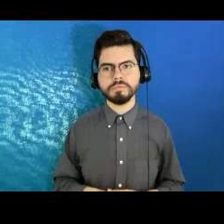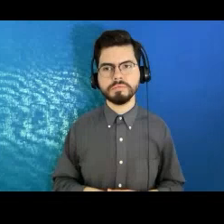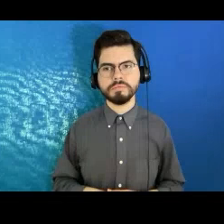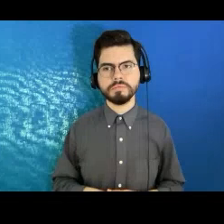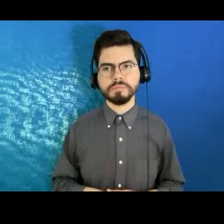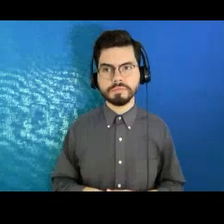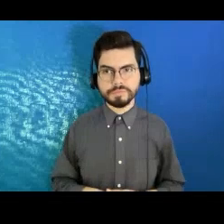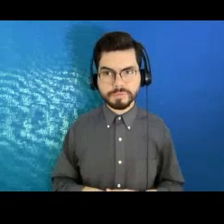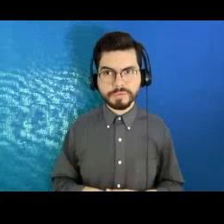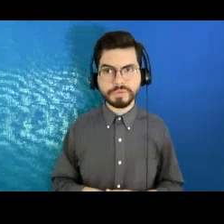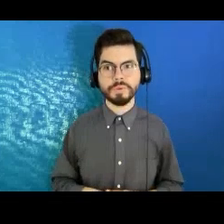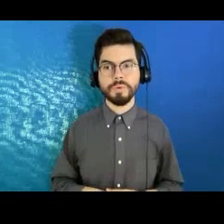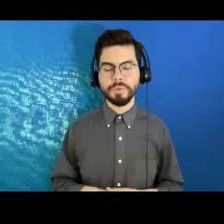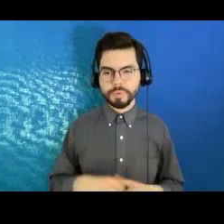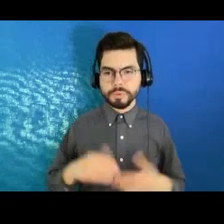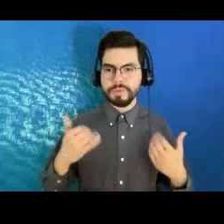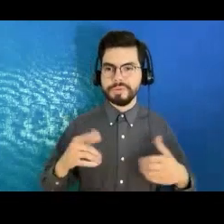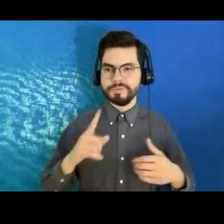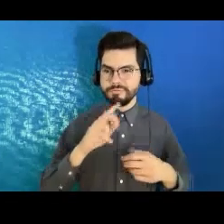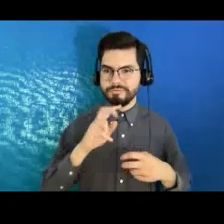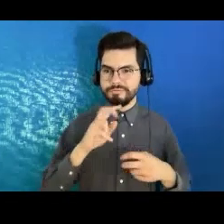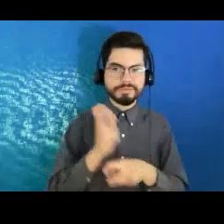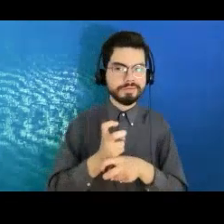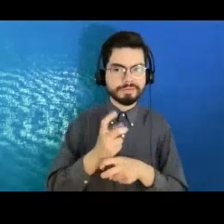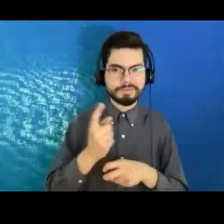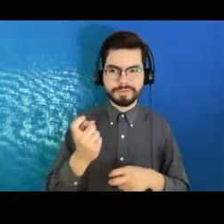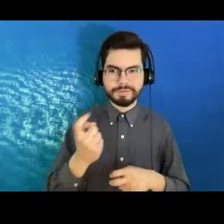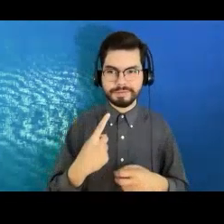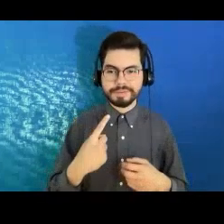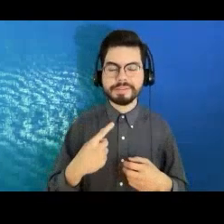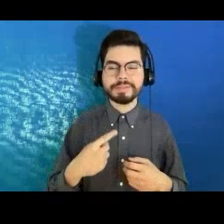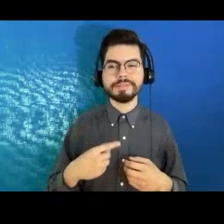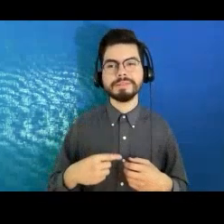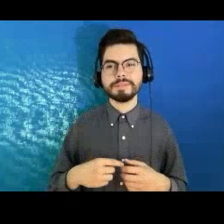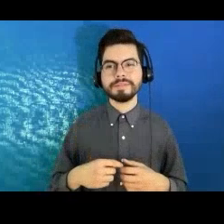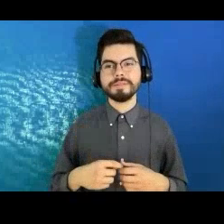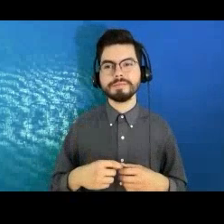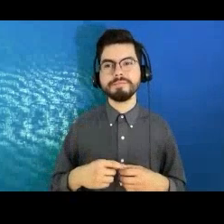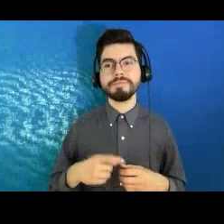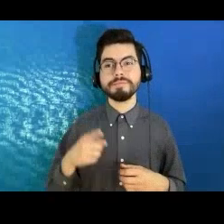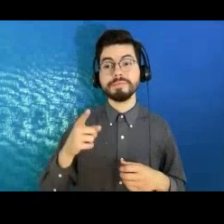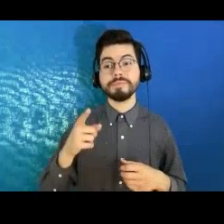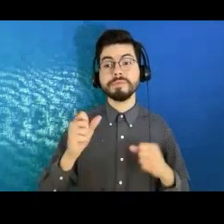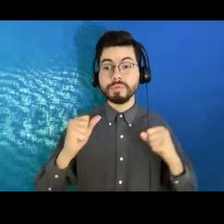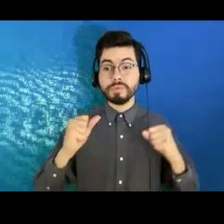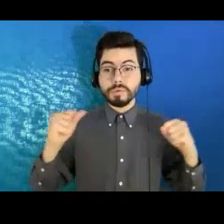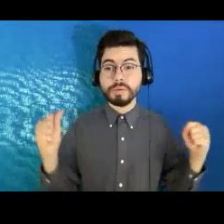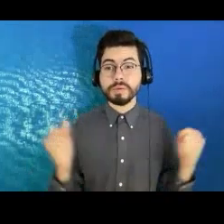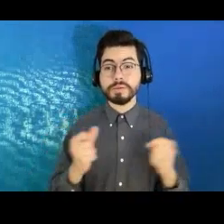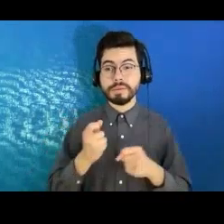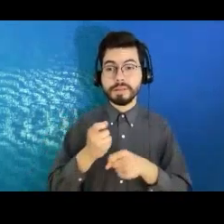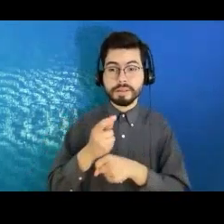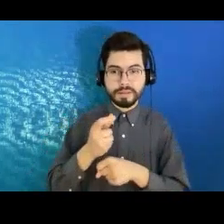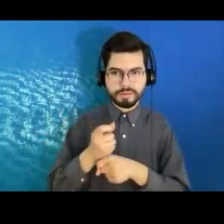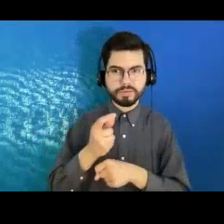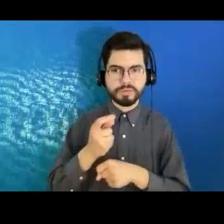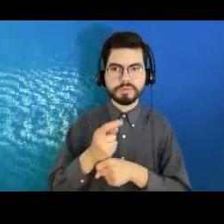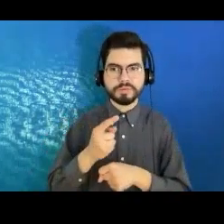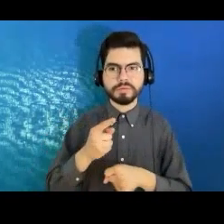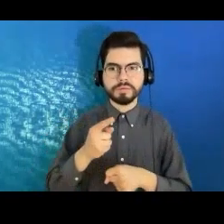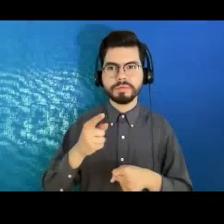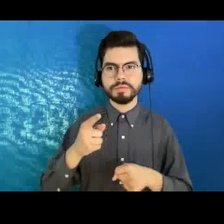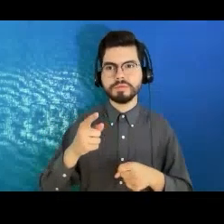Ooh, these are hard ones. I would put in to the winter annual suite. So cheatgrass